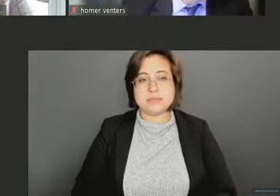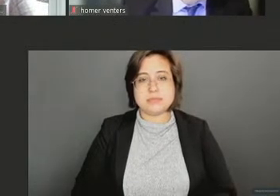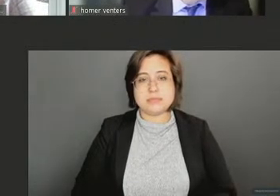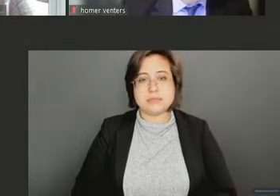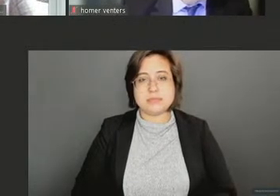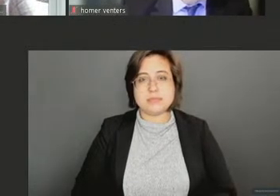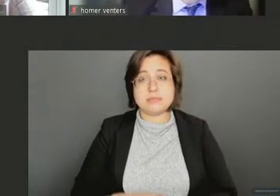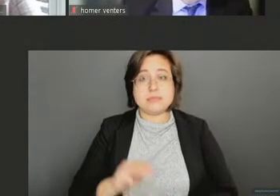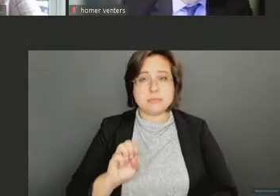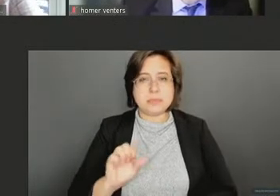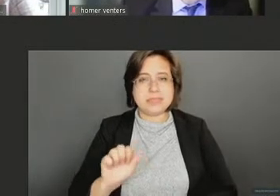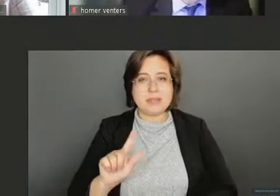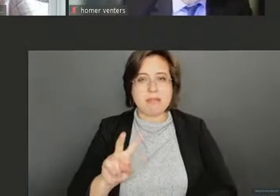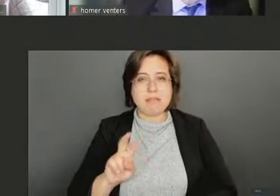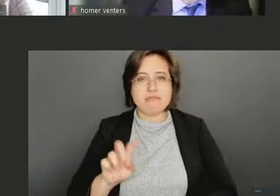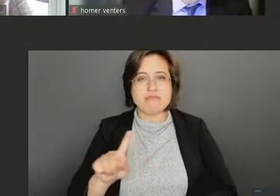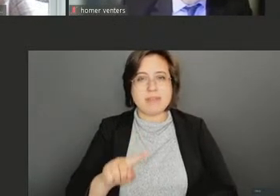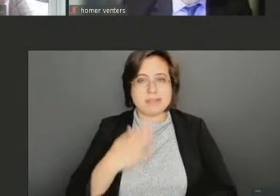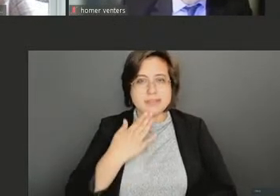Ms. Alvarez, thank you. Second.